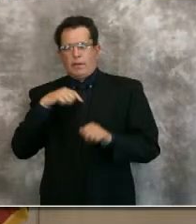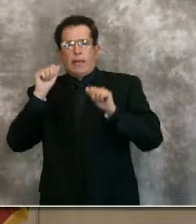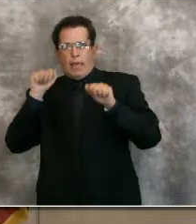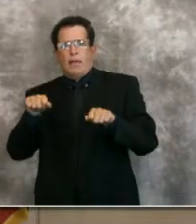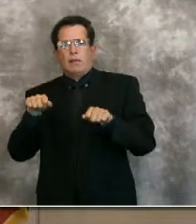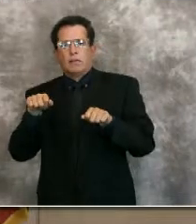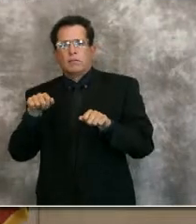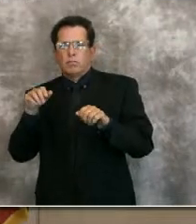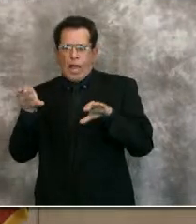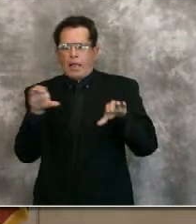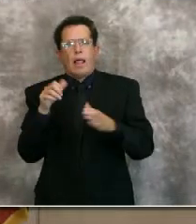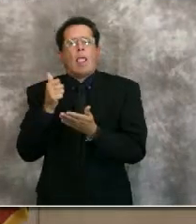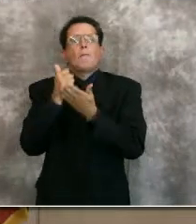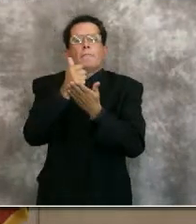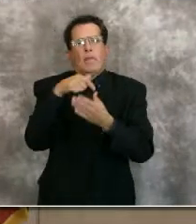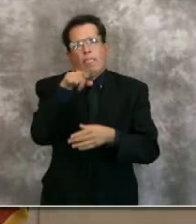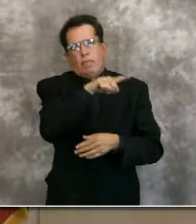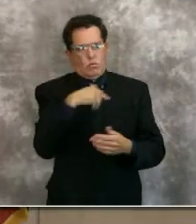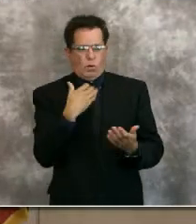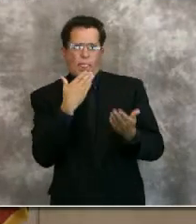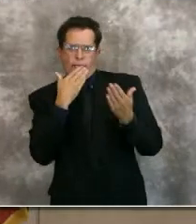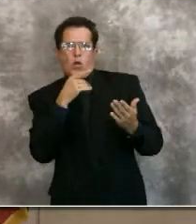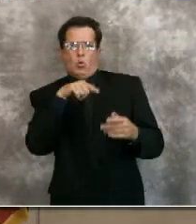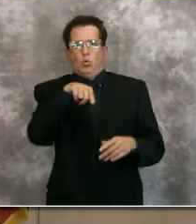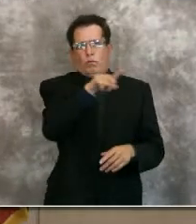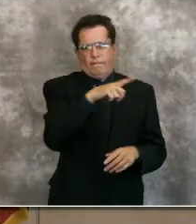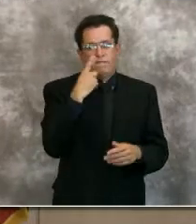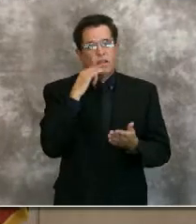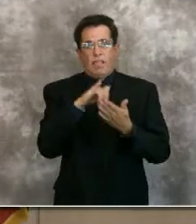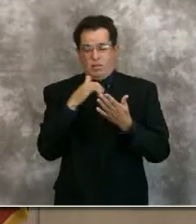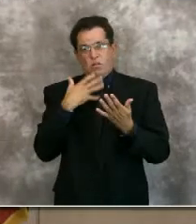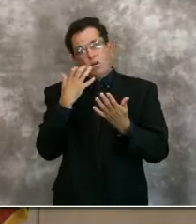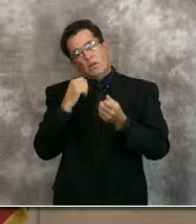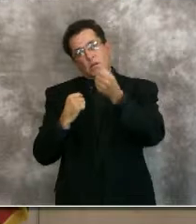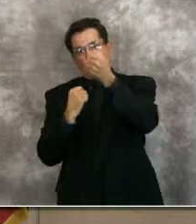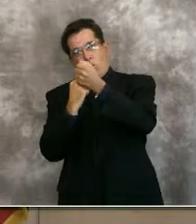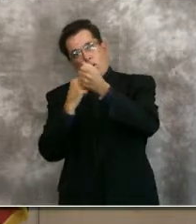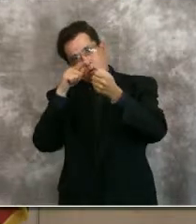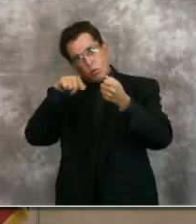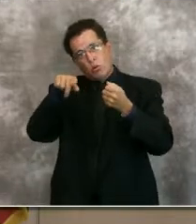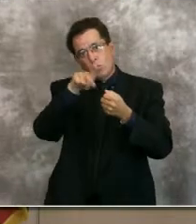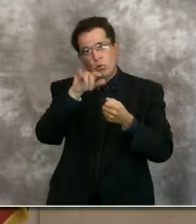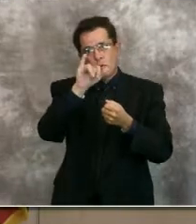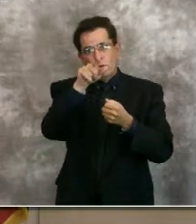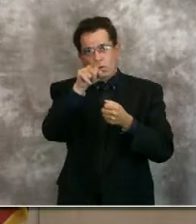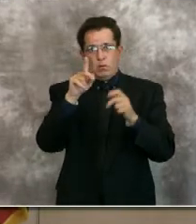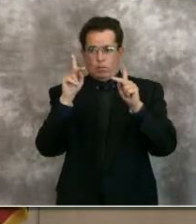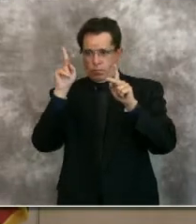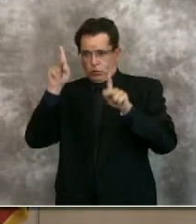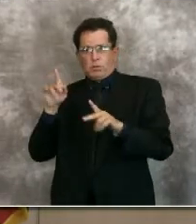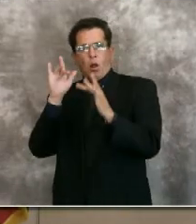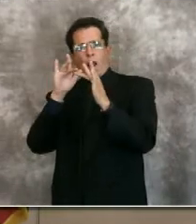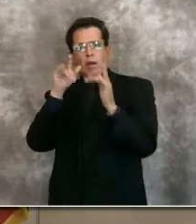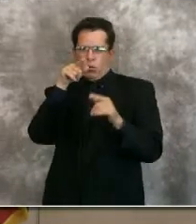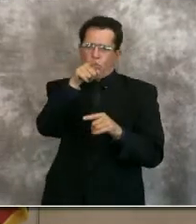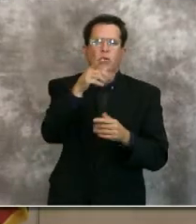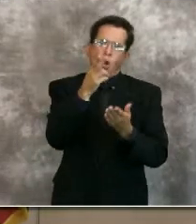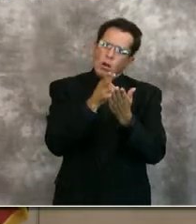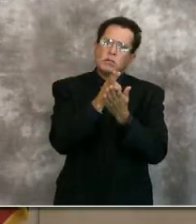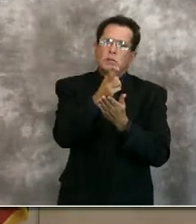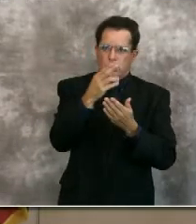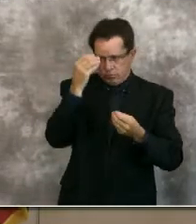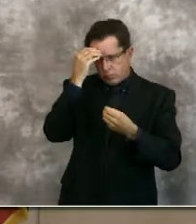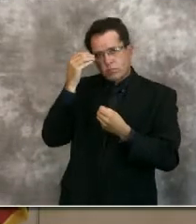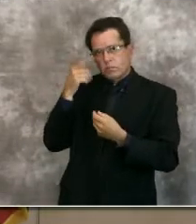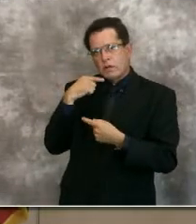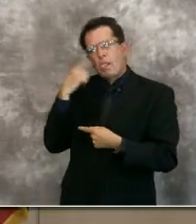want to thank those individuals for doing that and encourage those that we contact in the future to give us that information. So